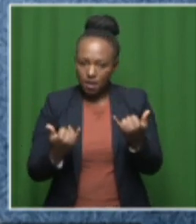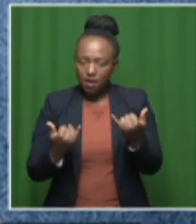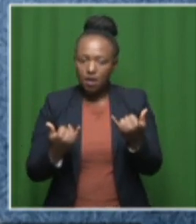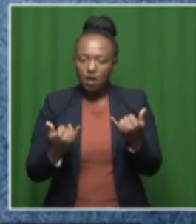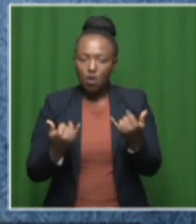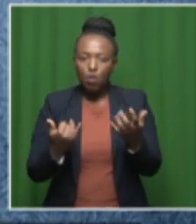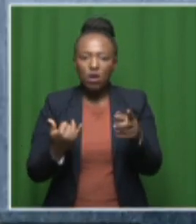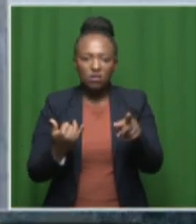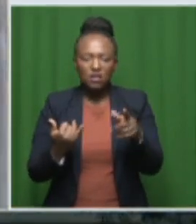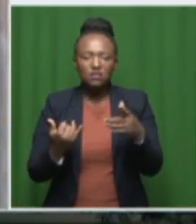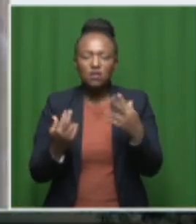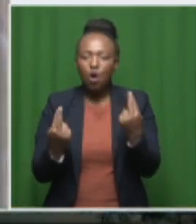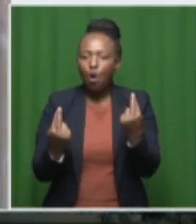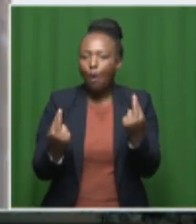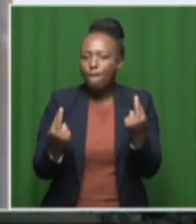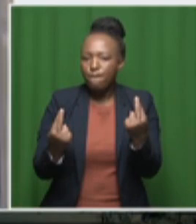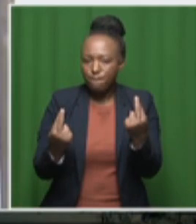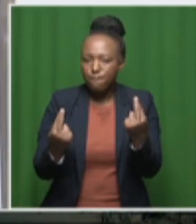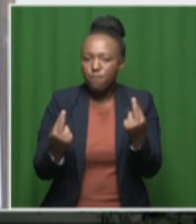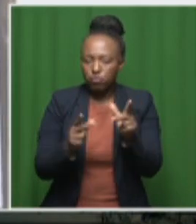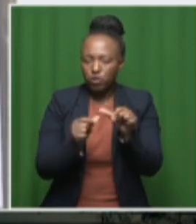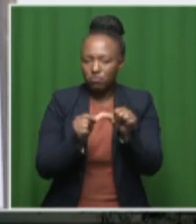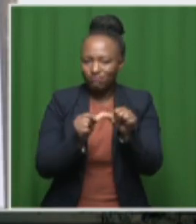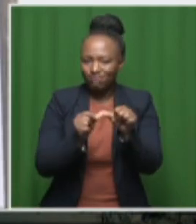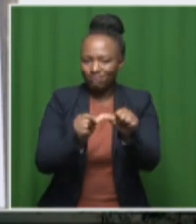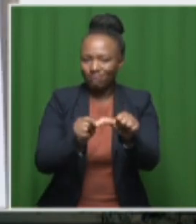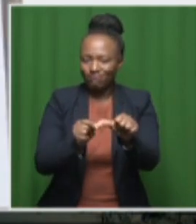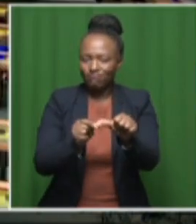hope alive. The Secretary General is pushing